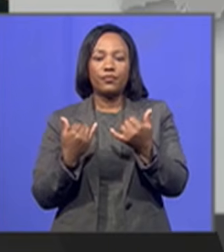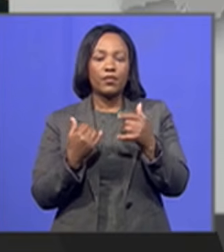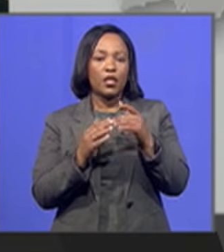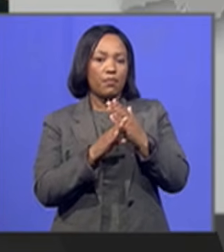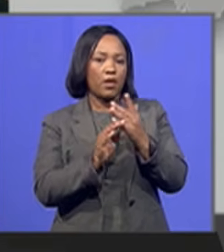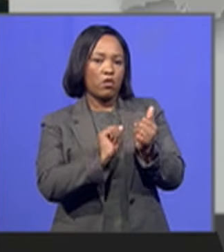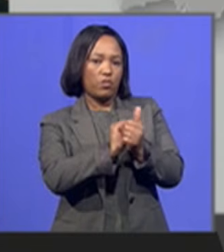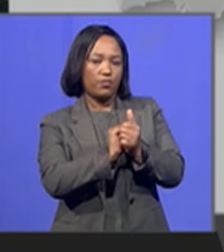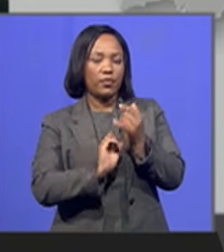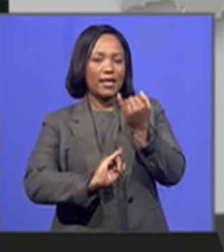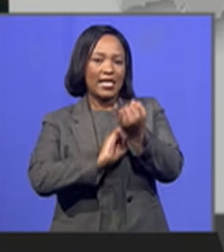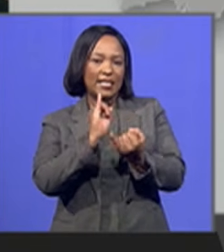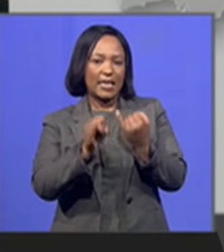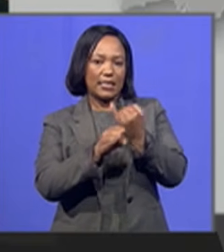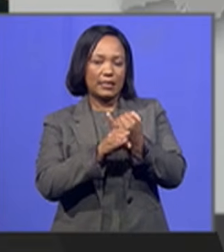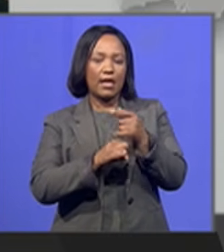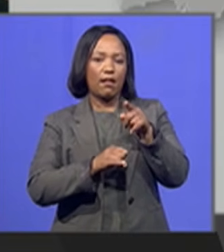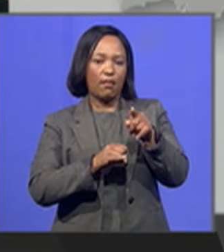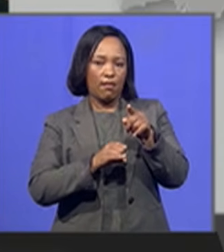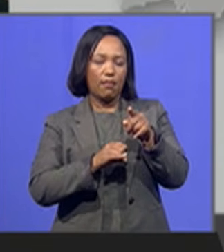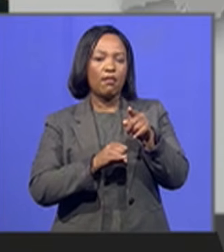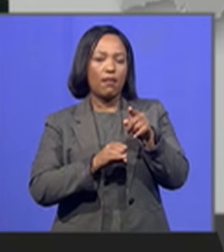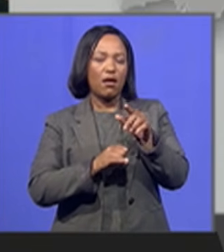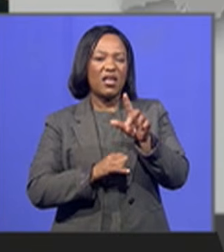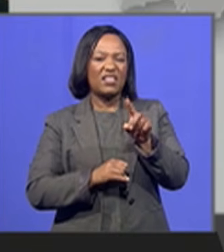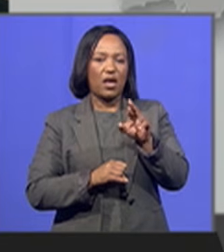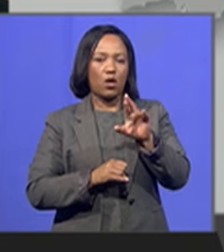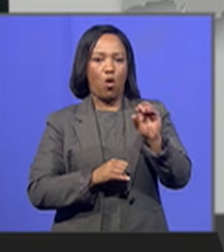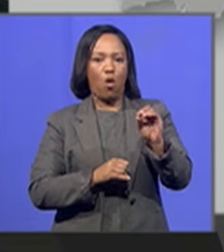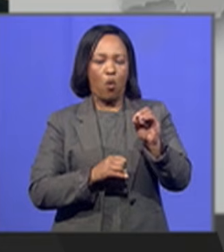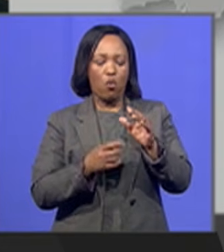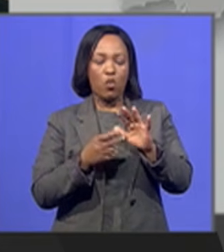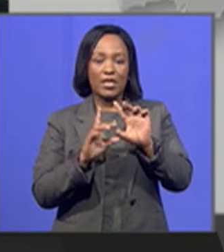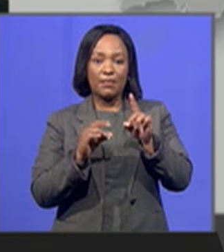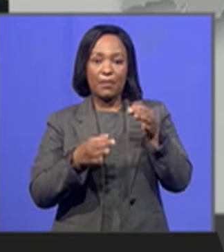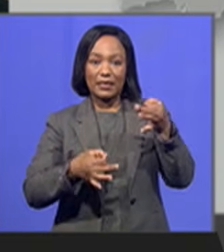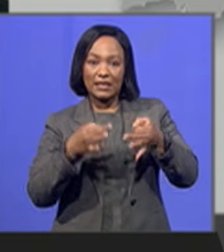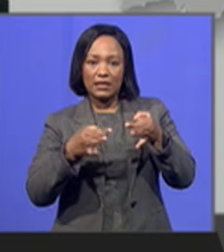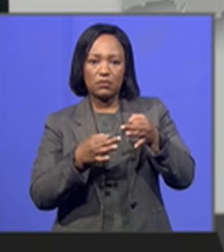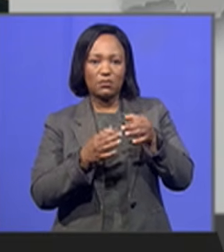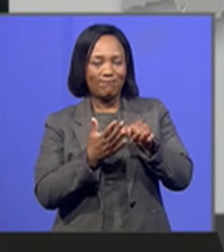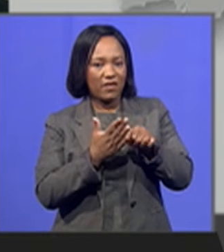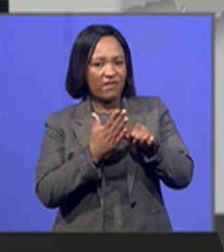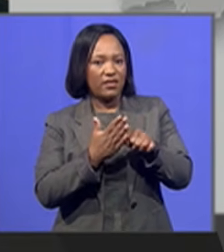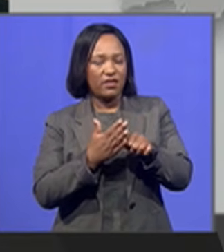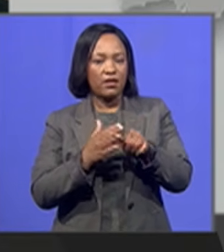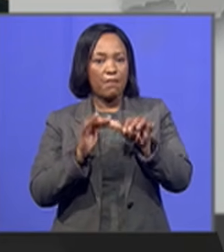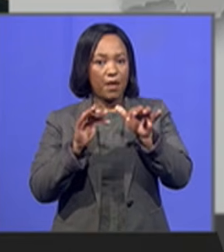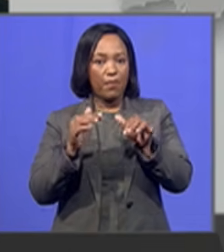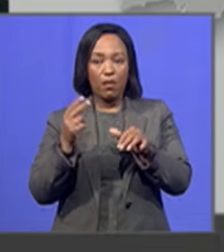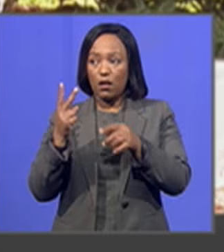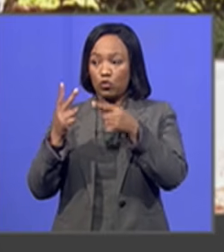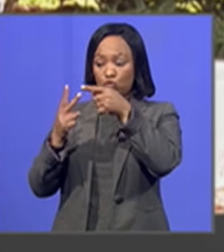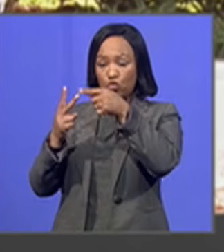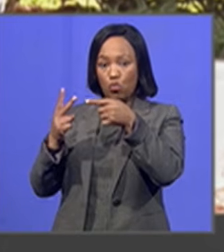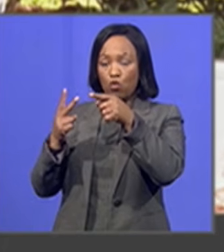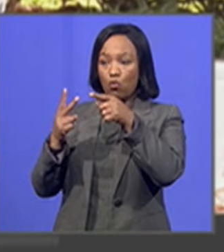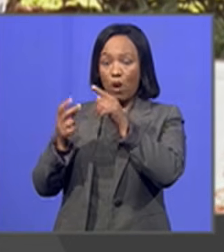of International Relations and Cooperation, as well as Justice, to emphasize the importance of securing the suspects' return to South